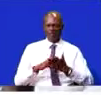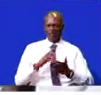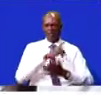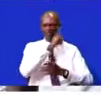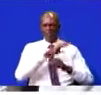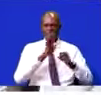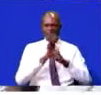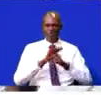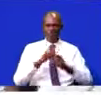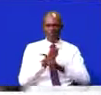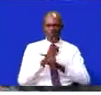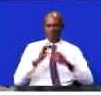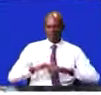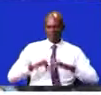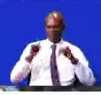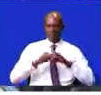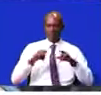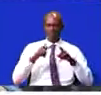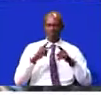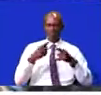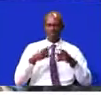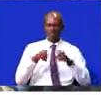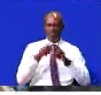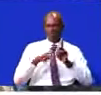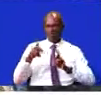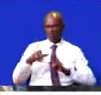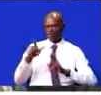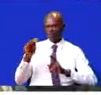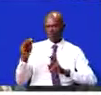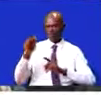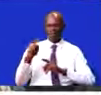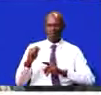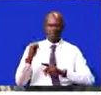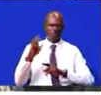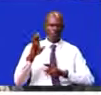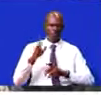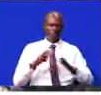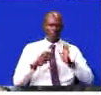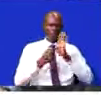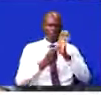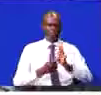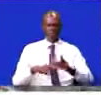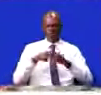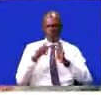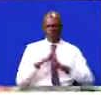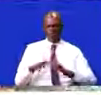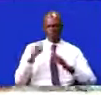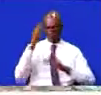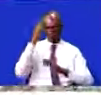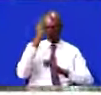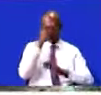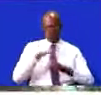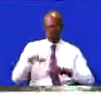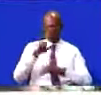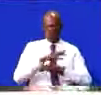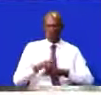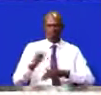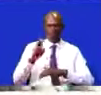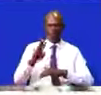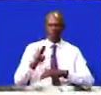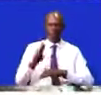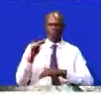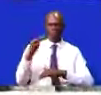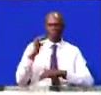kuonde dak mopogore opogore kata kama plastic oke kuonde duto. Ranyisi en kuonde machalo kar dak ma Nyalenda, Obunga,